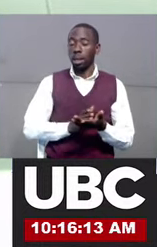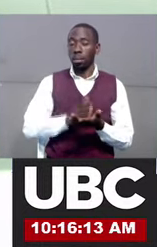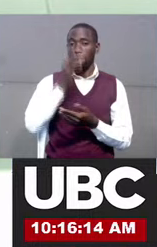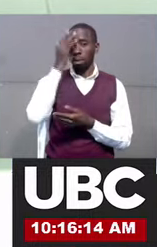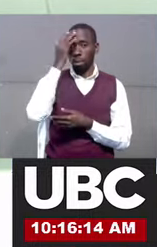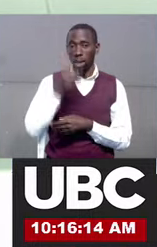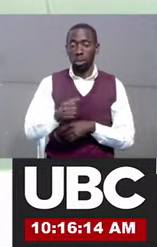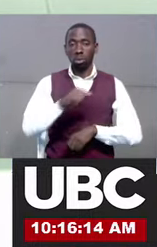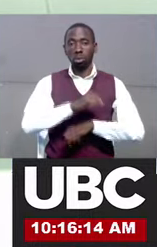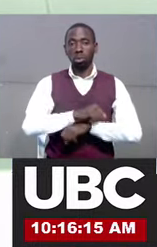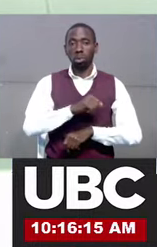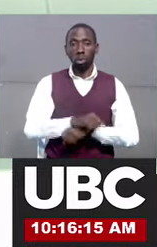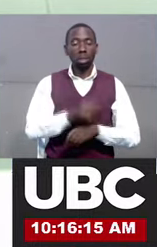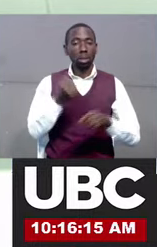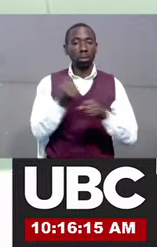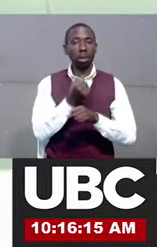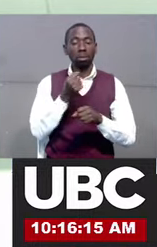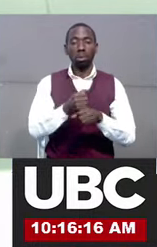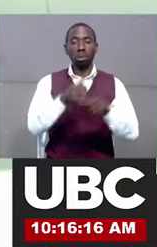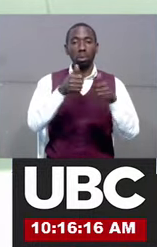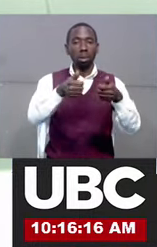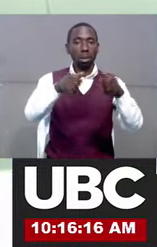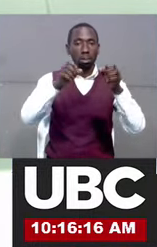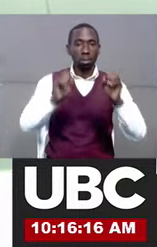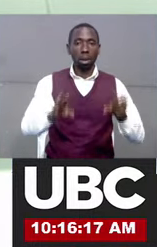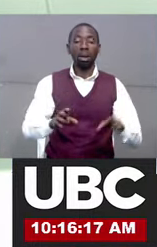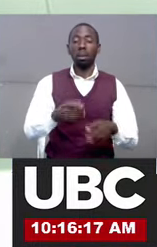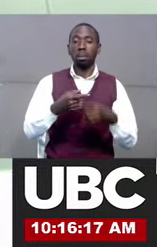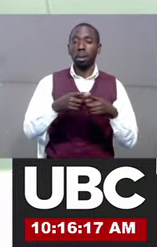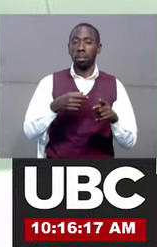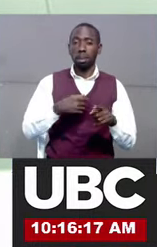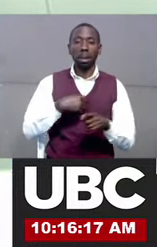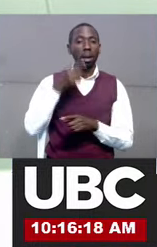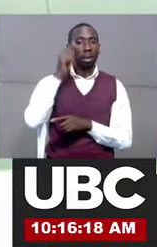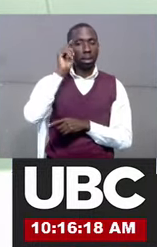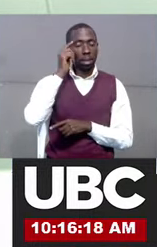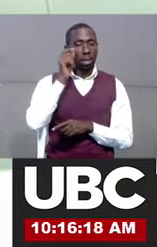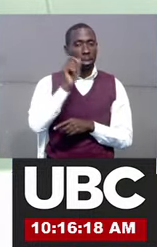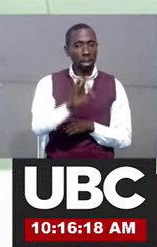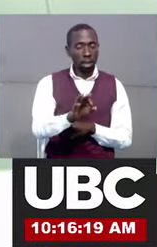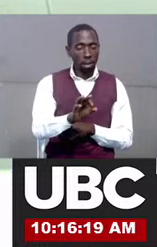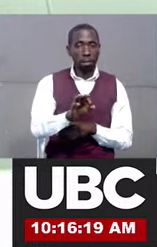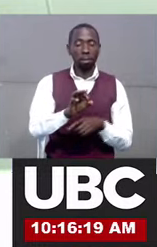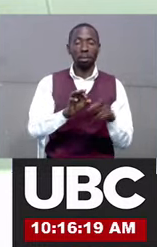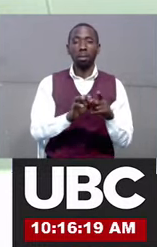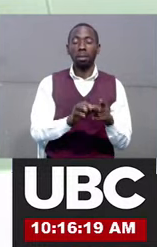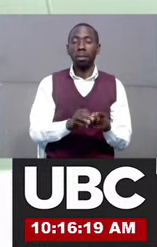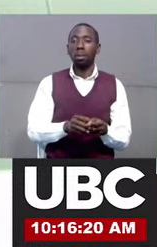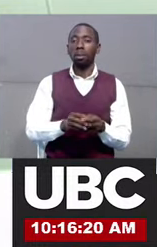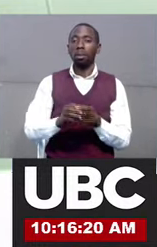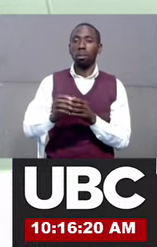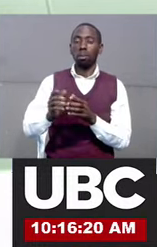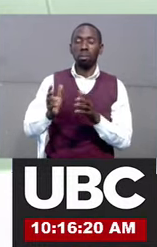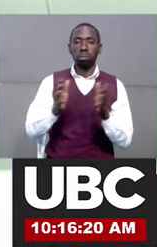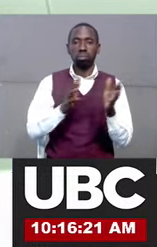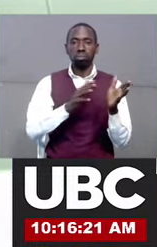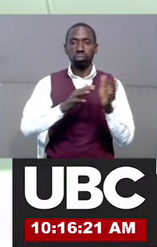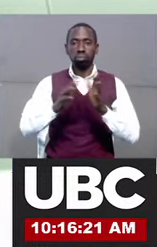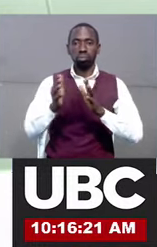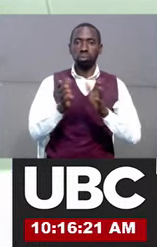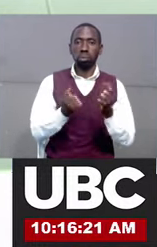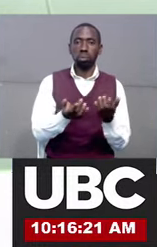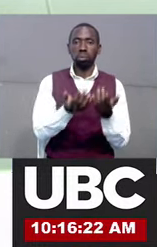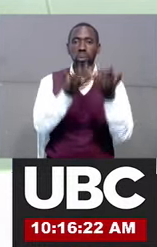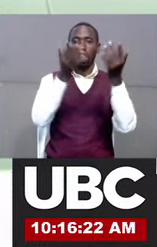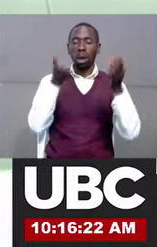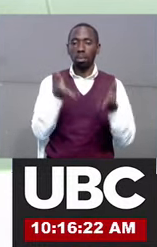especially the upcountry schools. And I think whenever they smoke, there must be fire. In the wisdom of this LOC